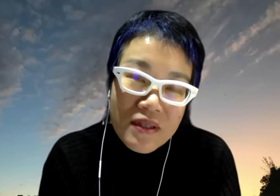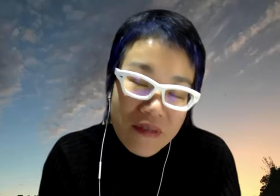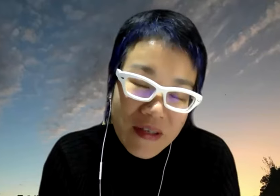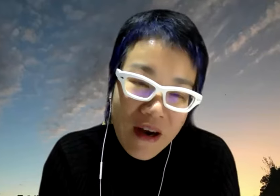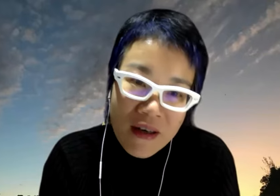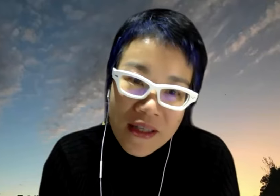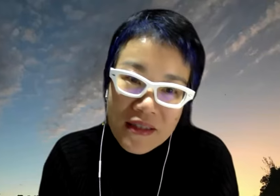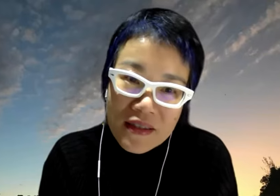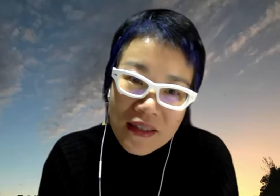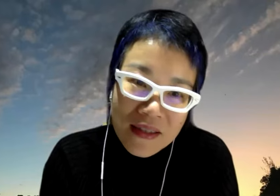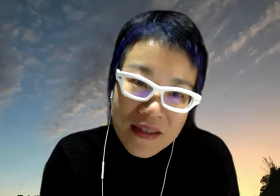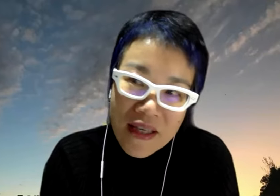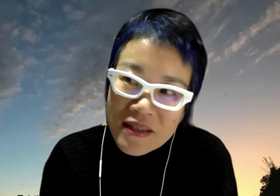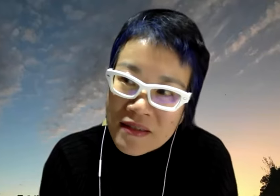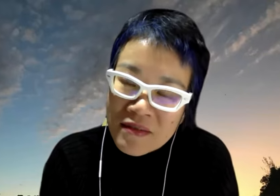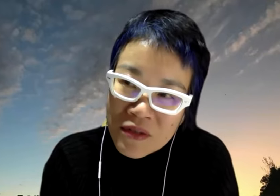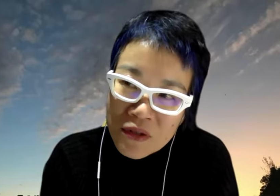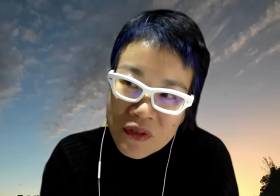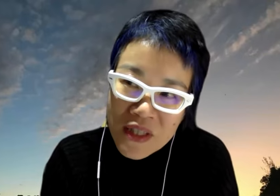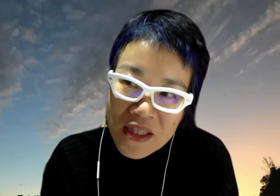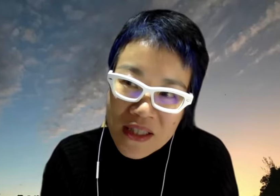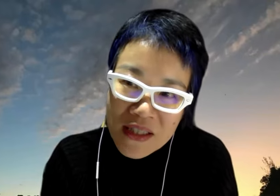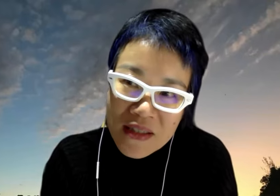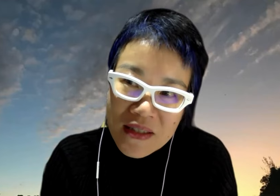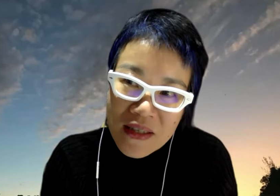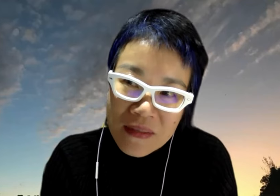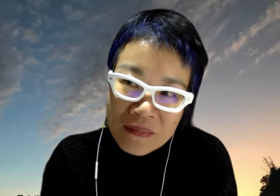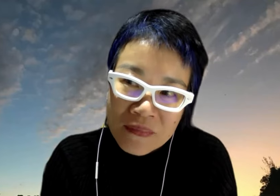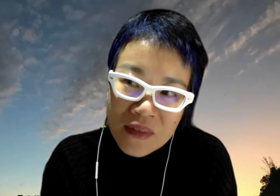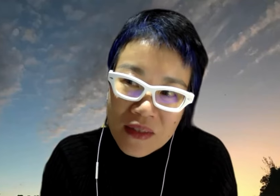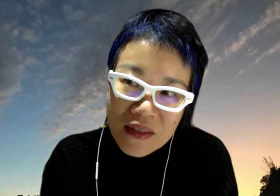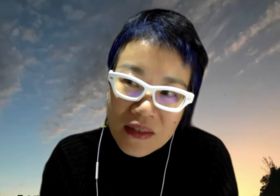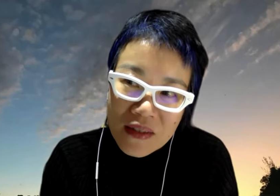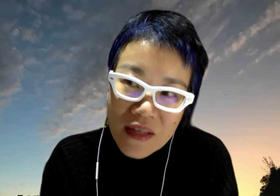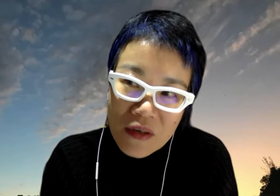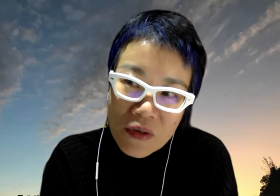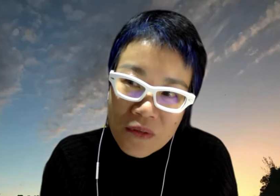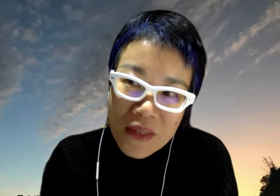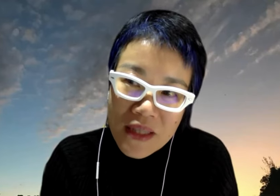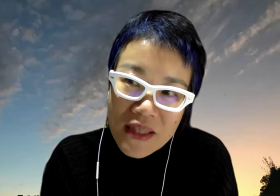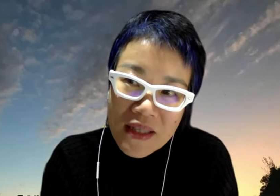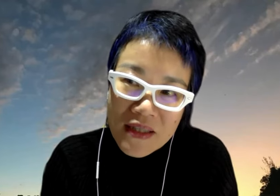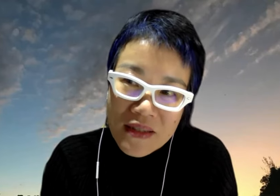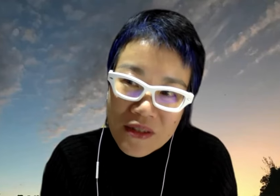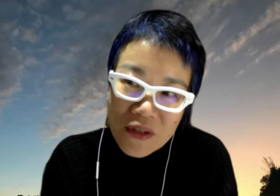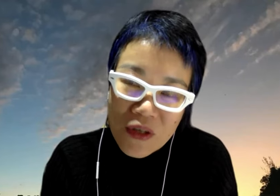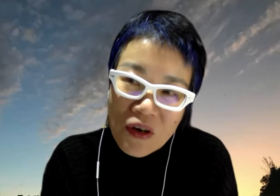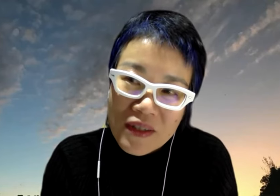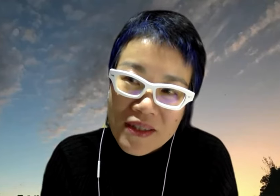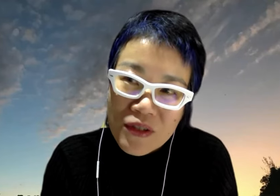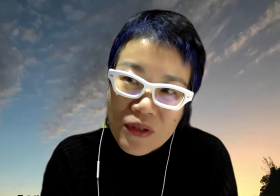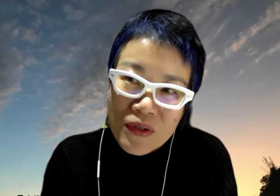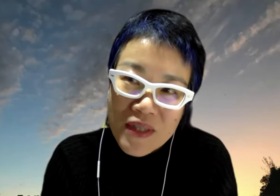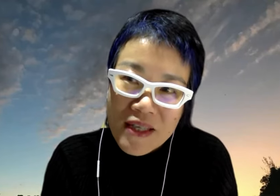It was a very hard 10 to 15 years. Now all the money has, you know,